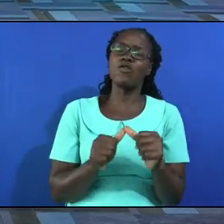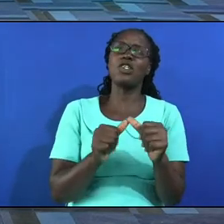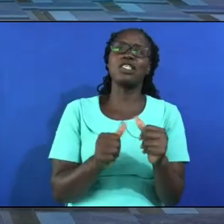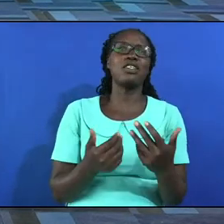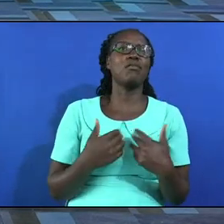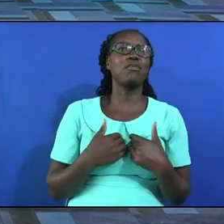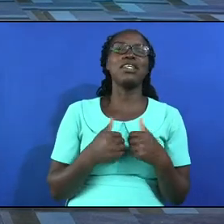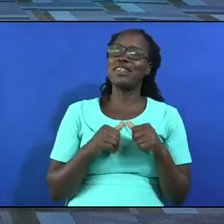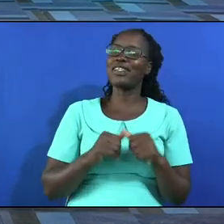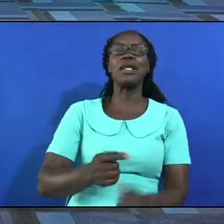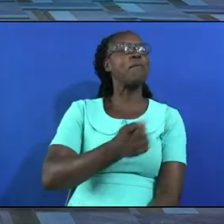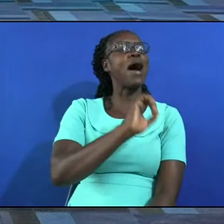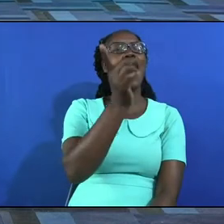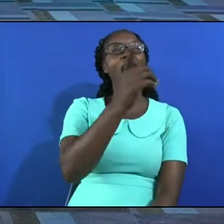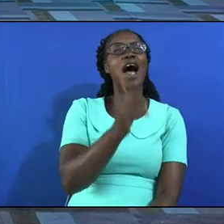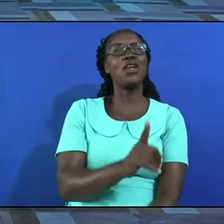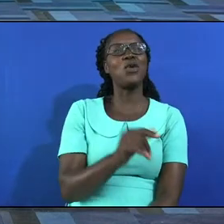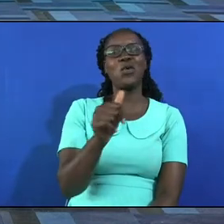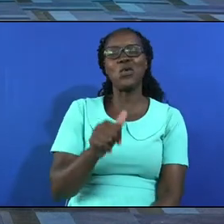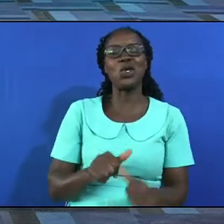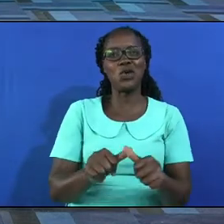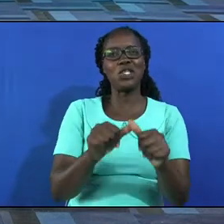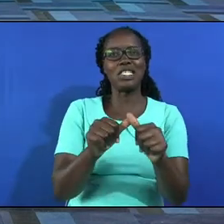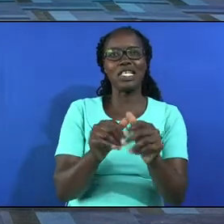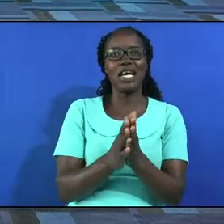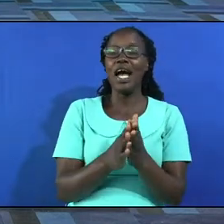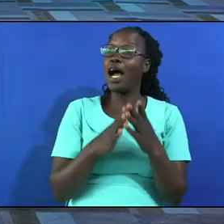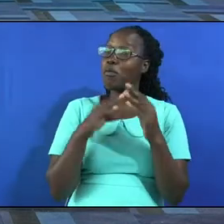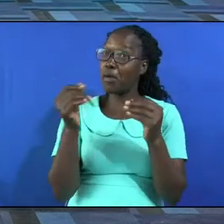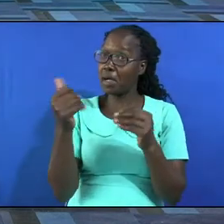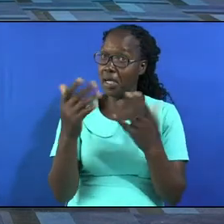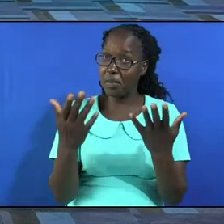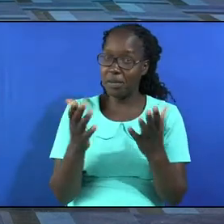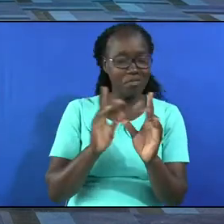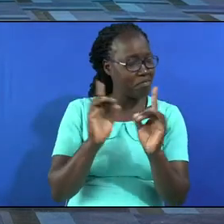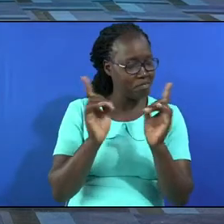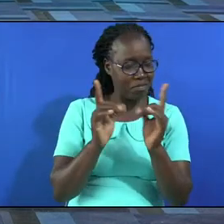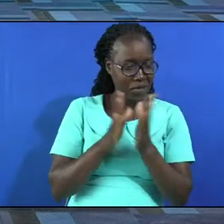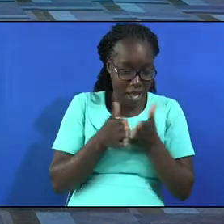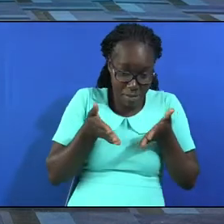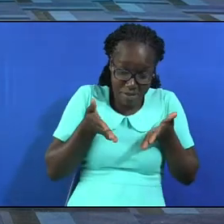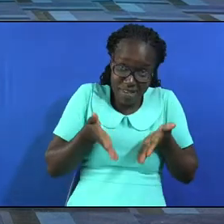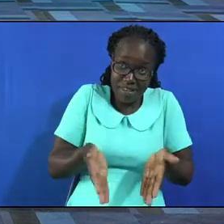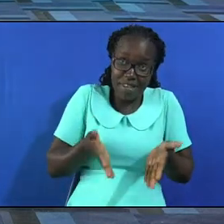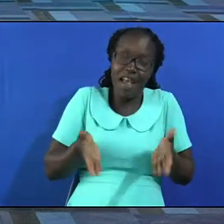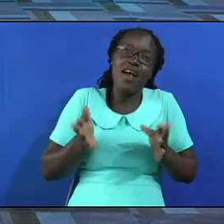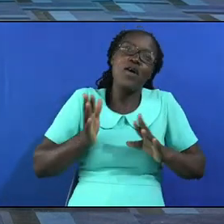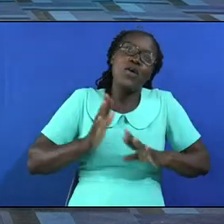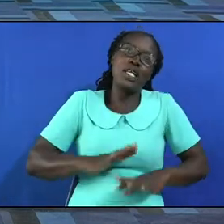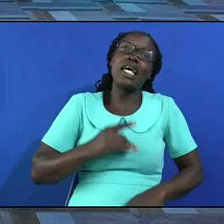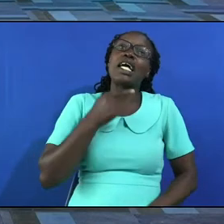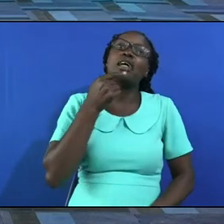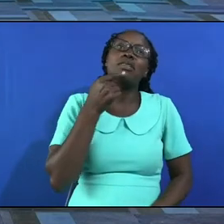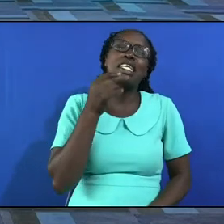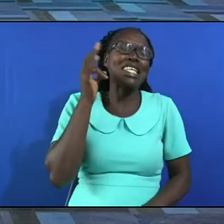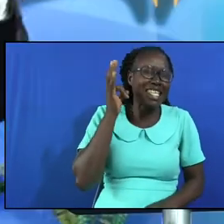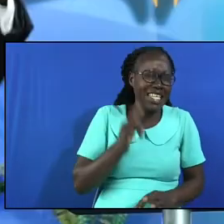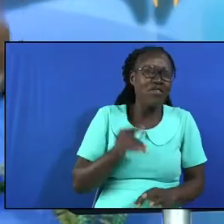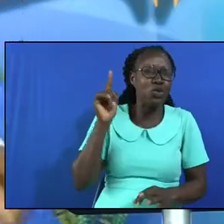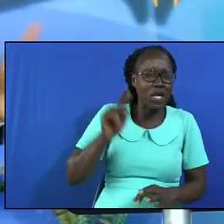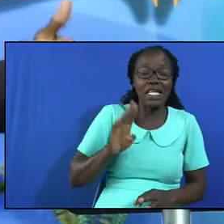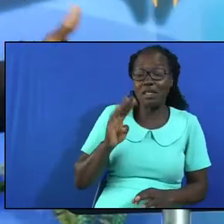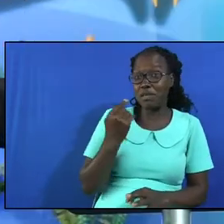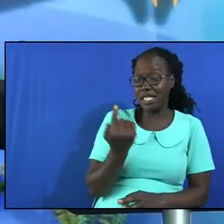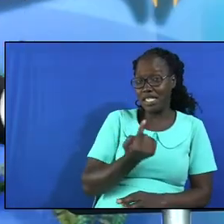continue. I'm not continuing. Are we together? I'm not going anywhere. I'm just relaxed around here. I'm saying if you can't